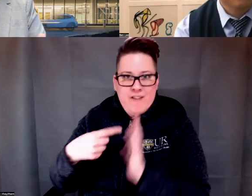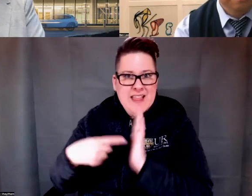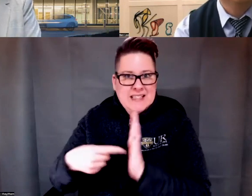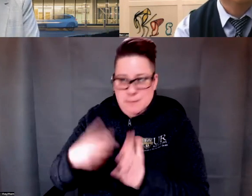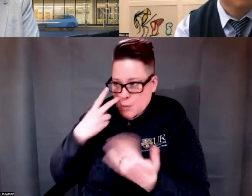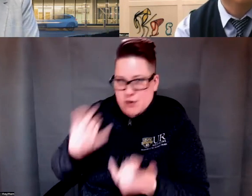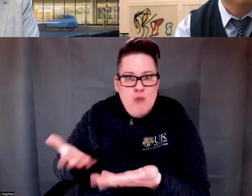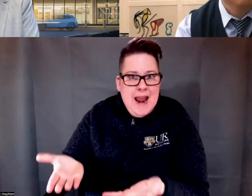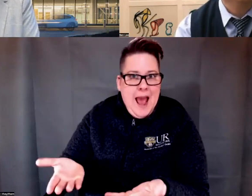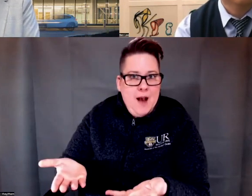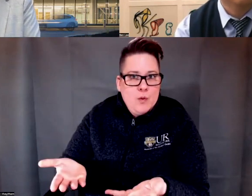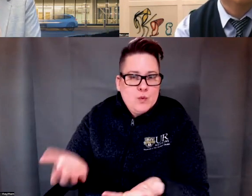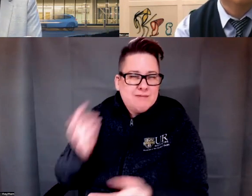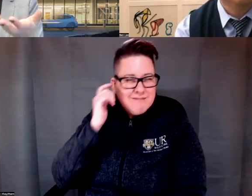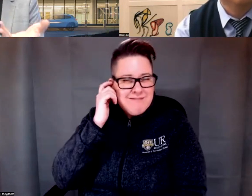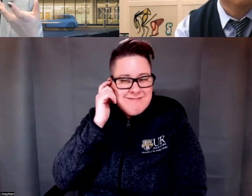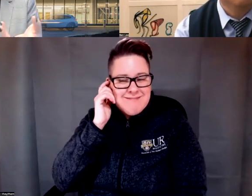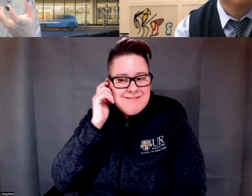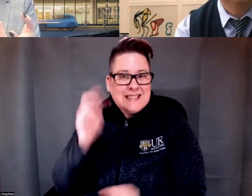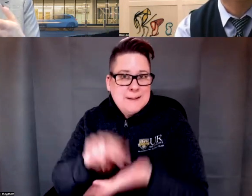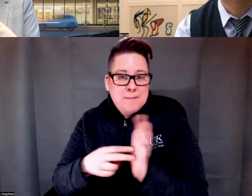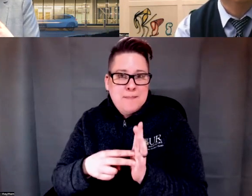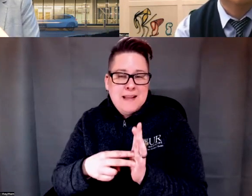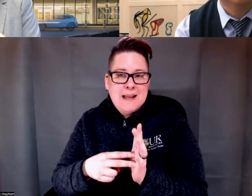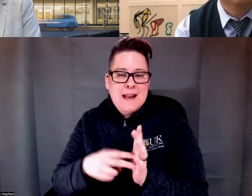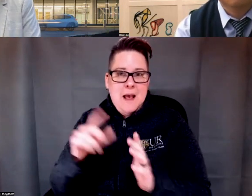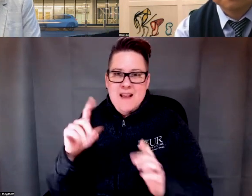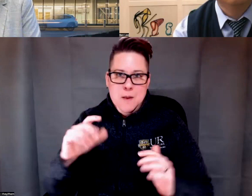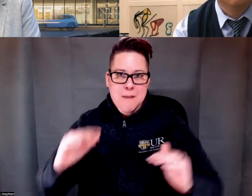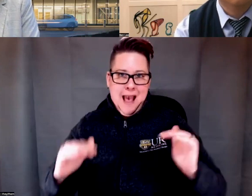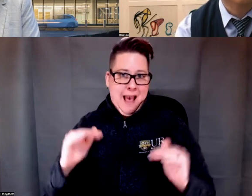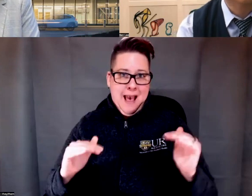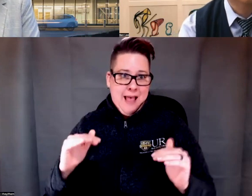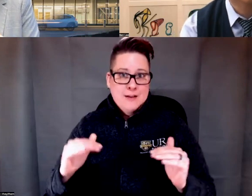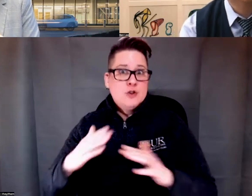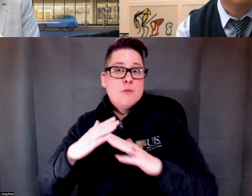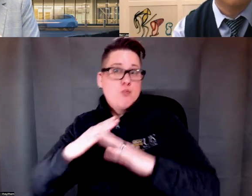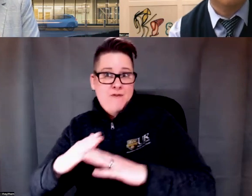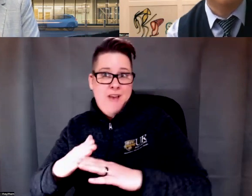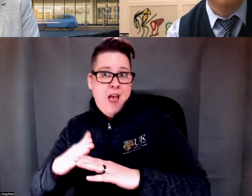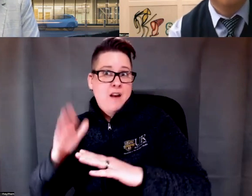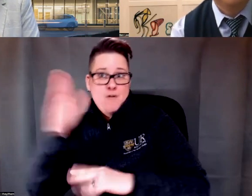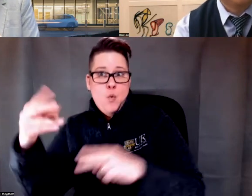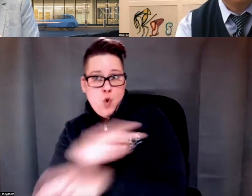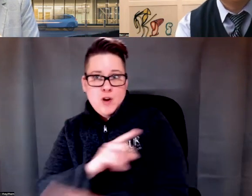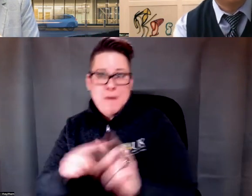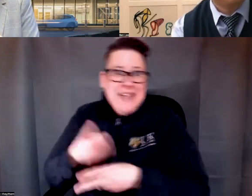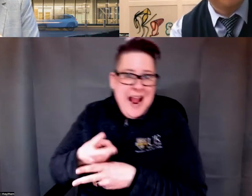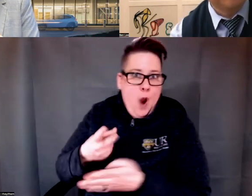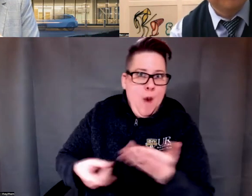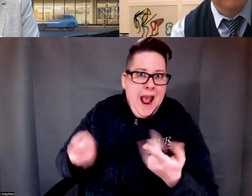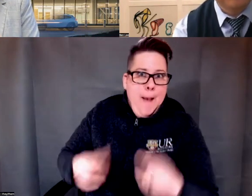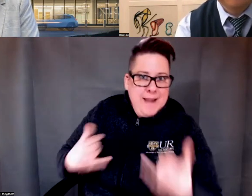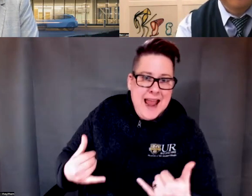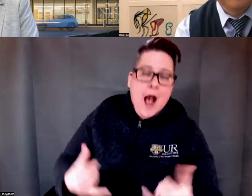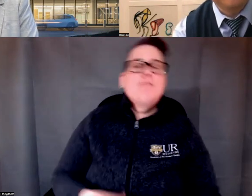now. And so we have to just kind of strike a balance between that. Great. Well, thank you so